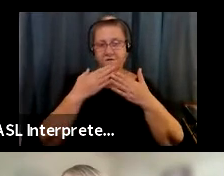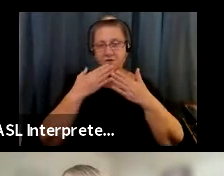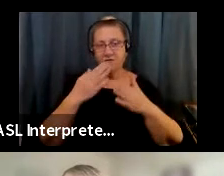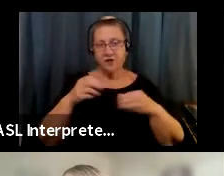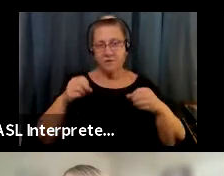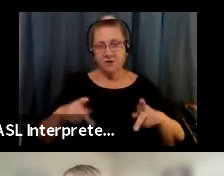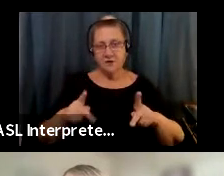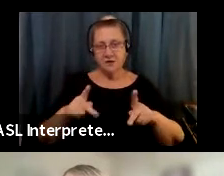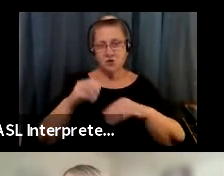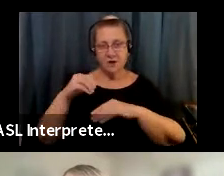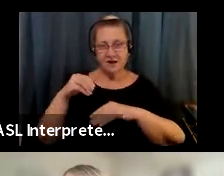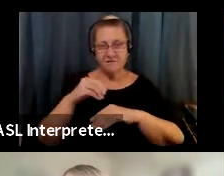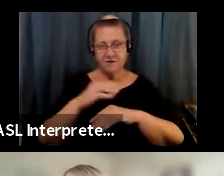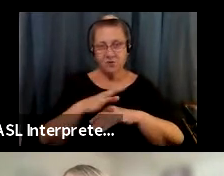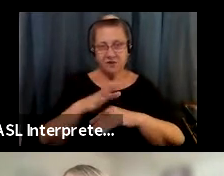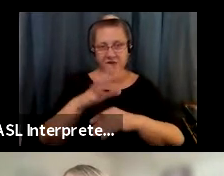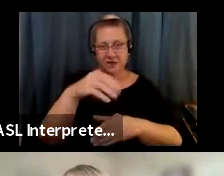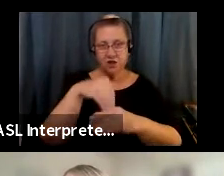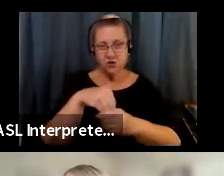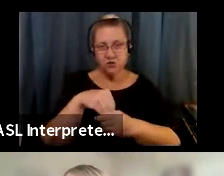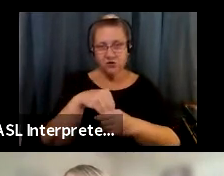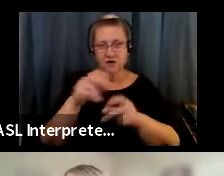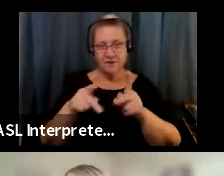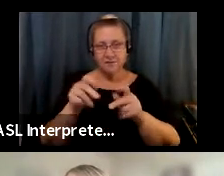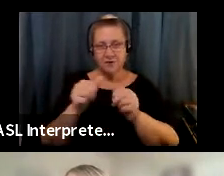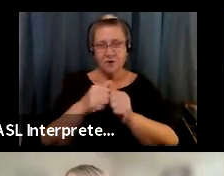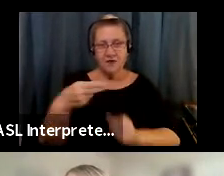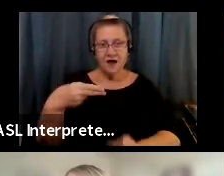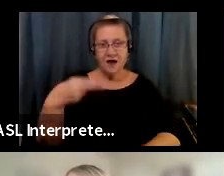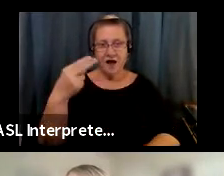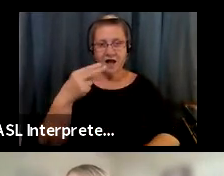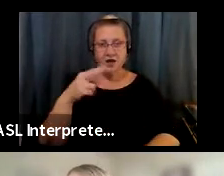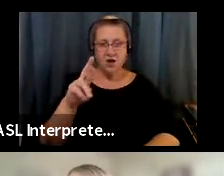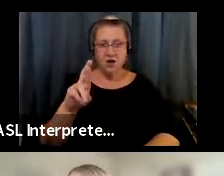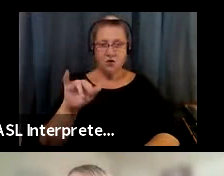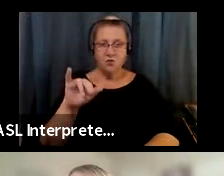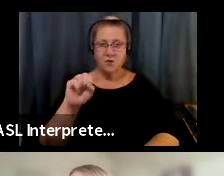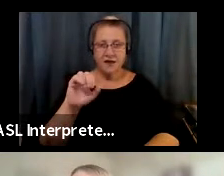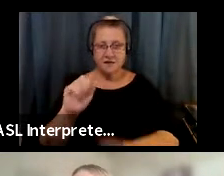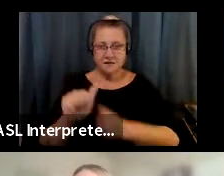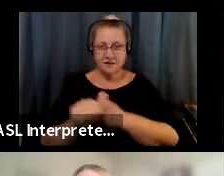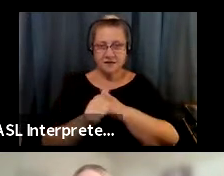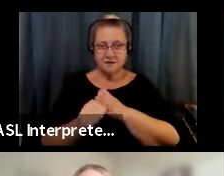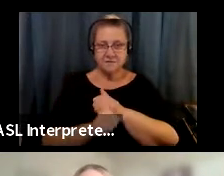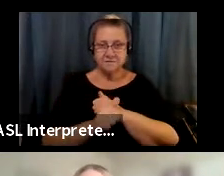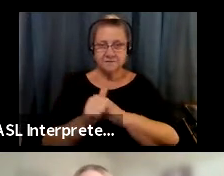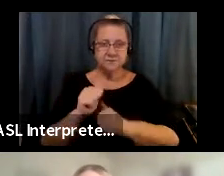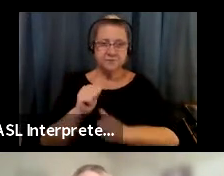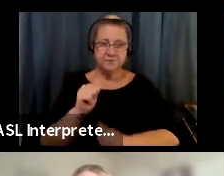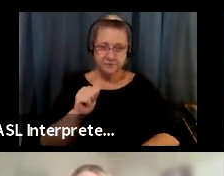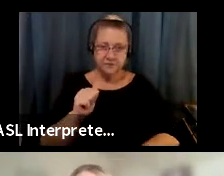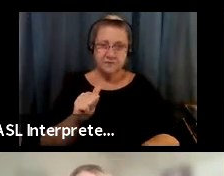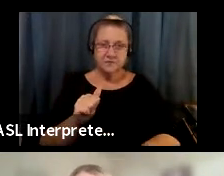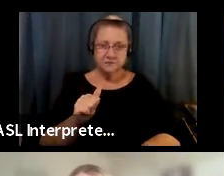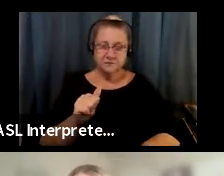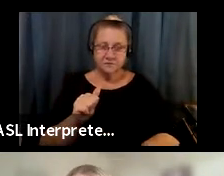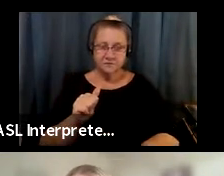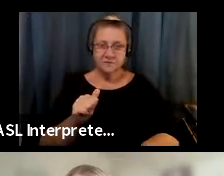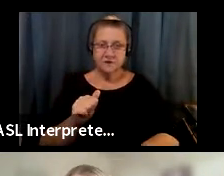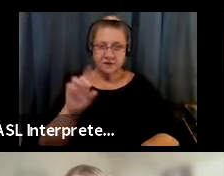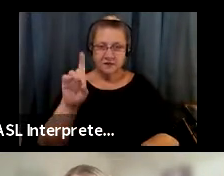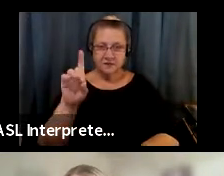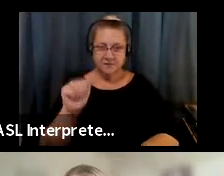actually influence the inclusion of people with high-risk conditions and high-risk disabilities into California's vaccine